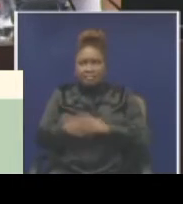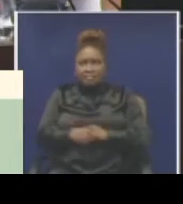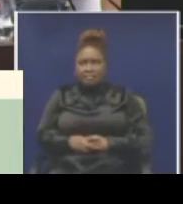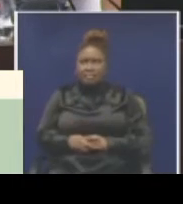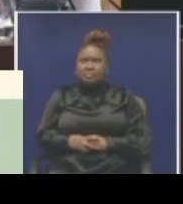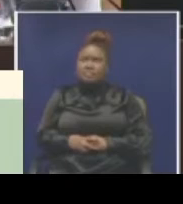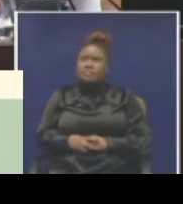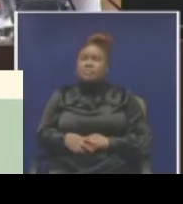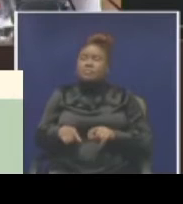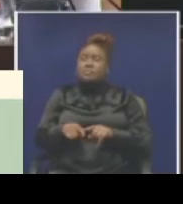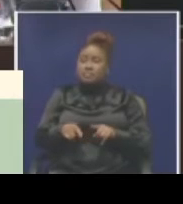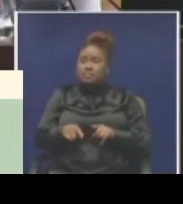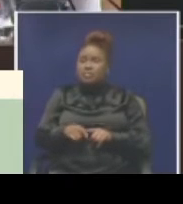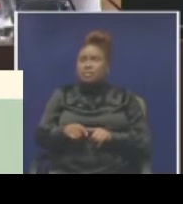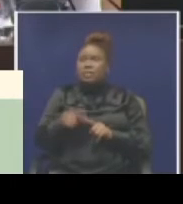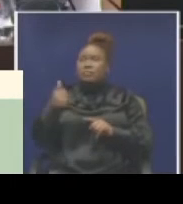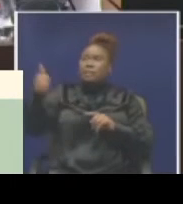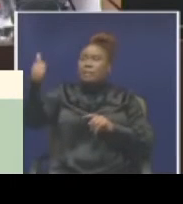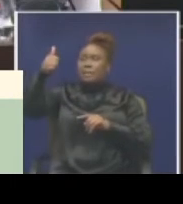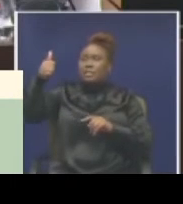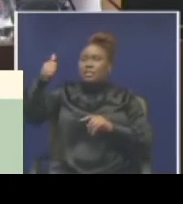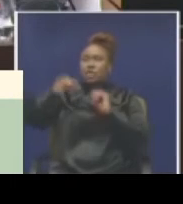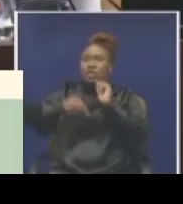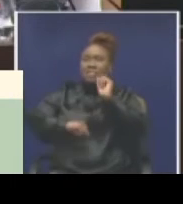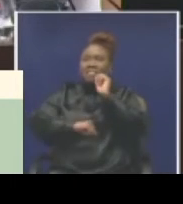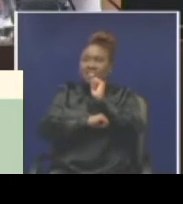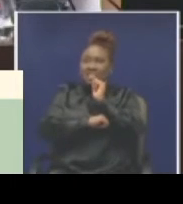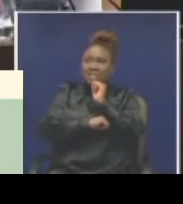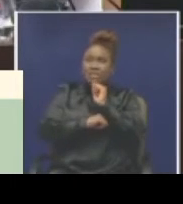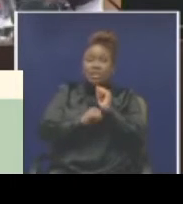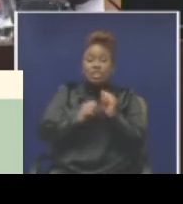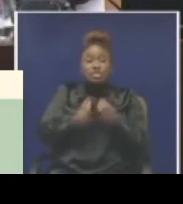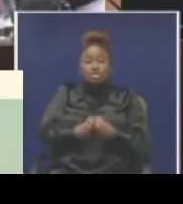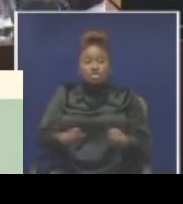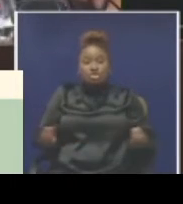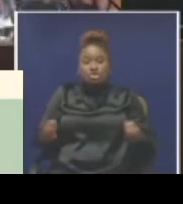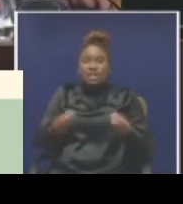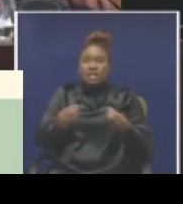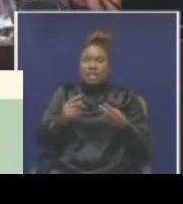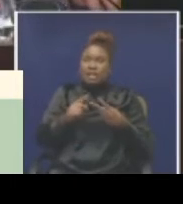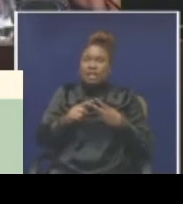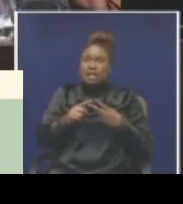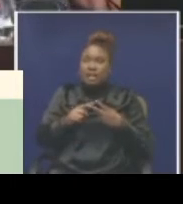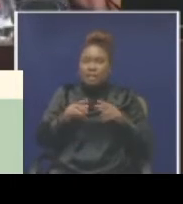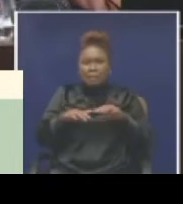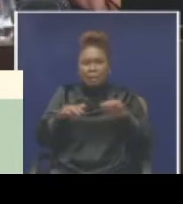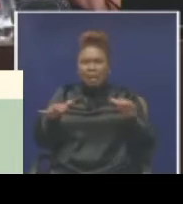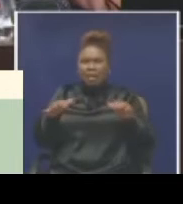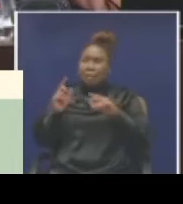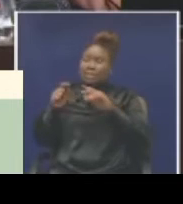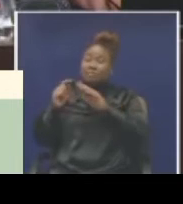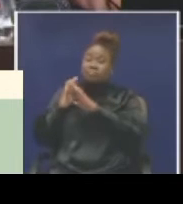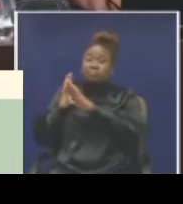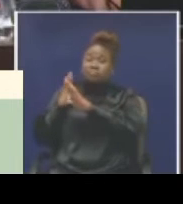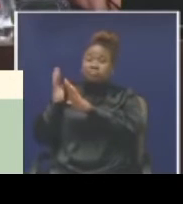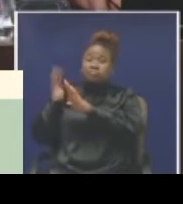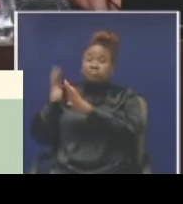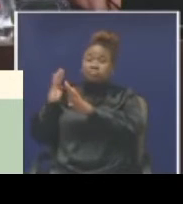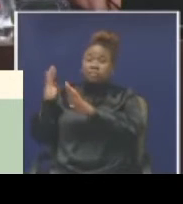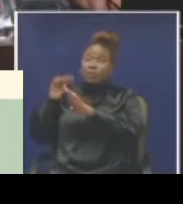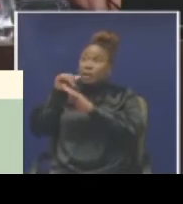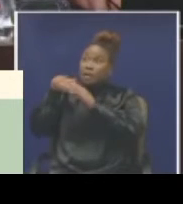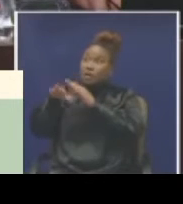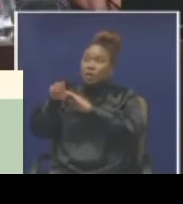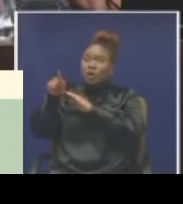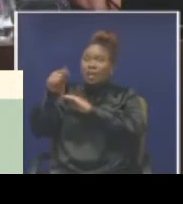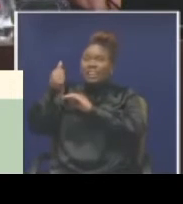yourself, people are vulnerable, children are vulnerable, they are expected to stand in queues and to be turned back. The master's